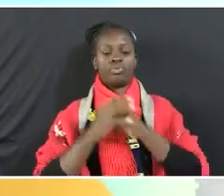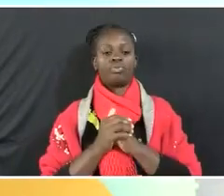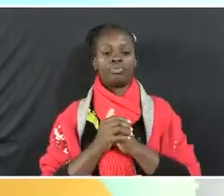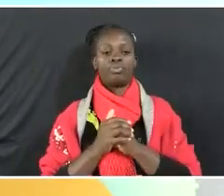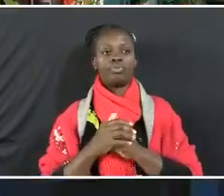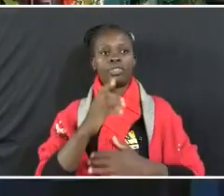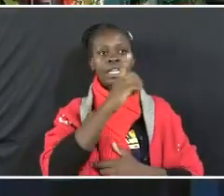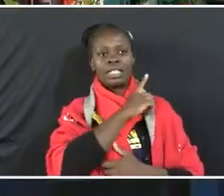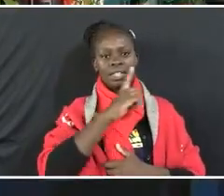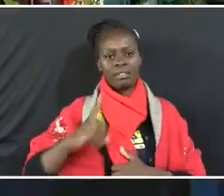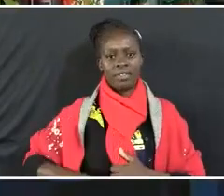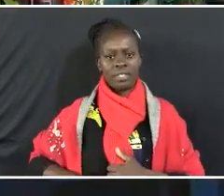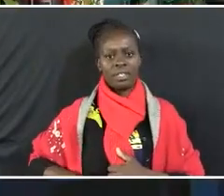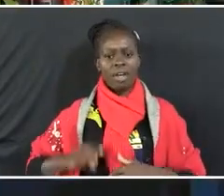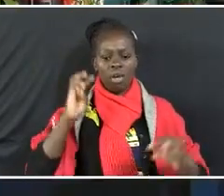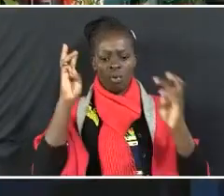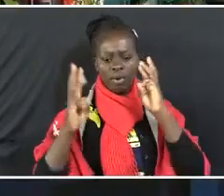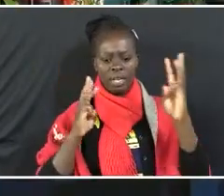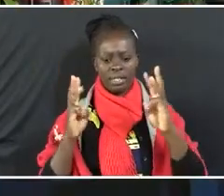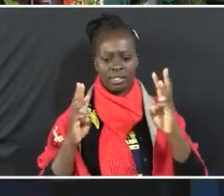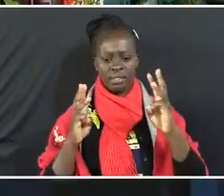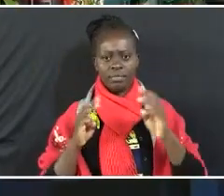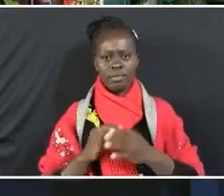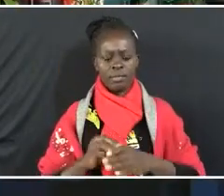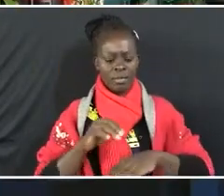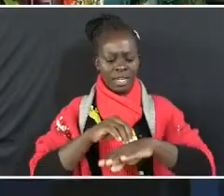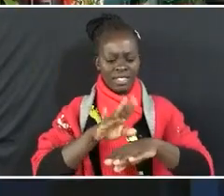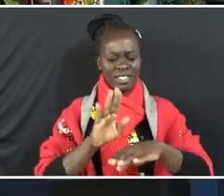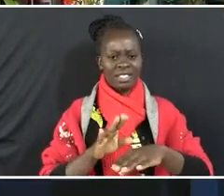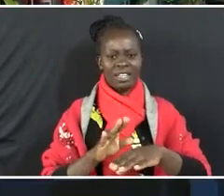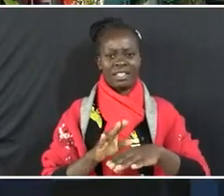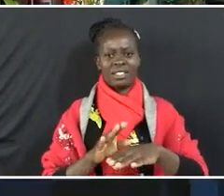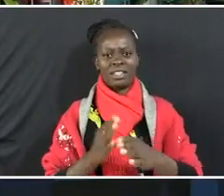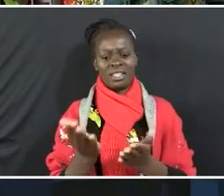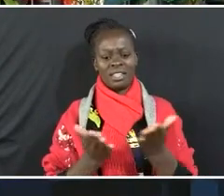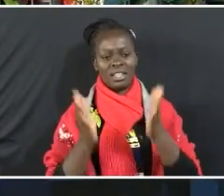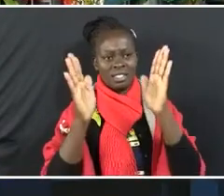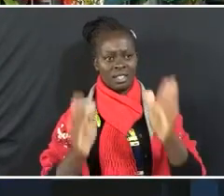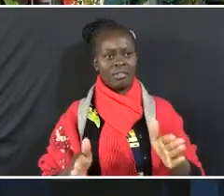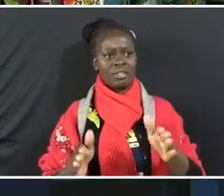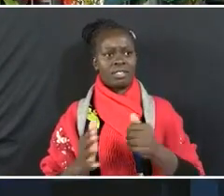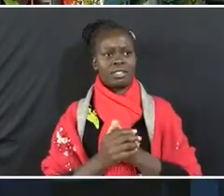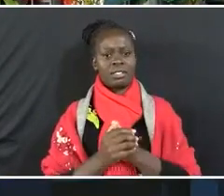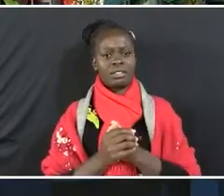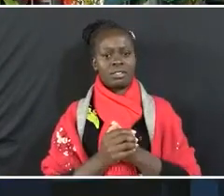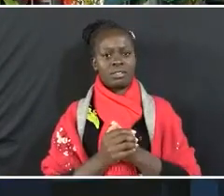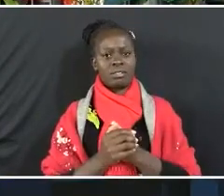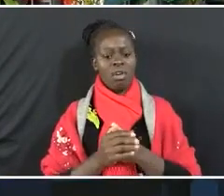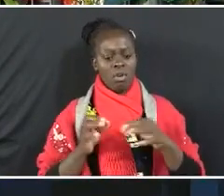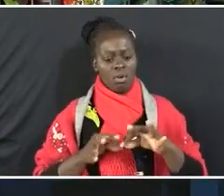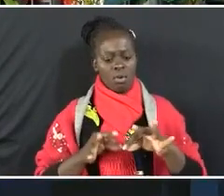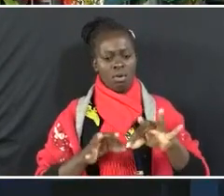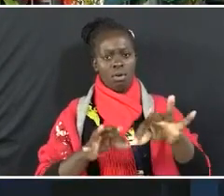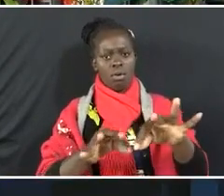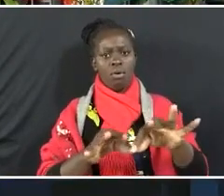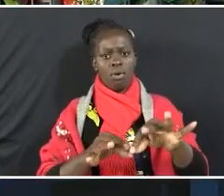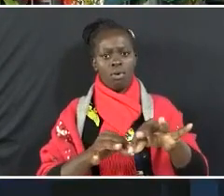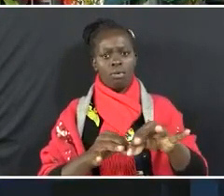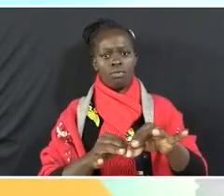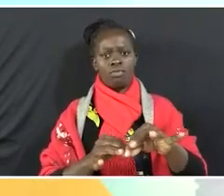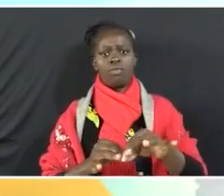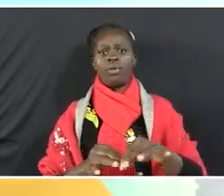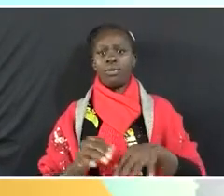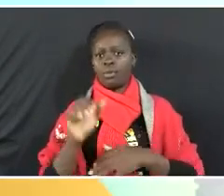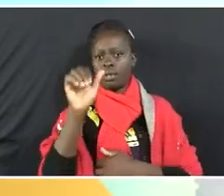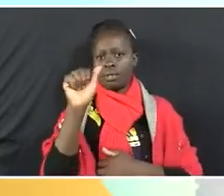them. David sent forth the third part of the people under the hand of Joab. Another third part under the hand of